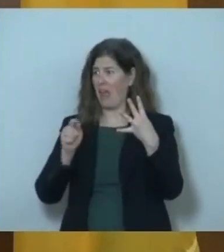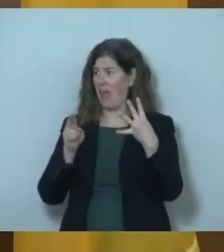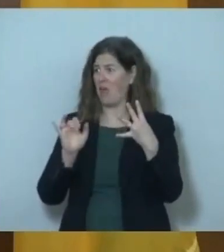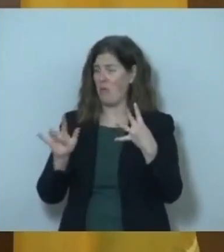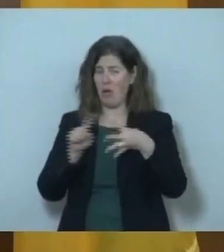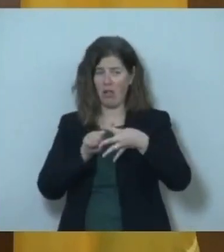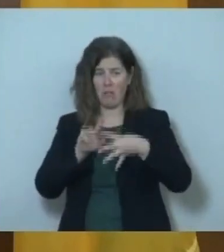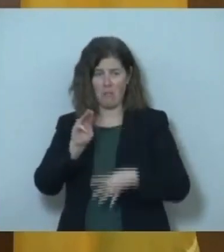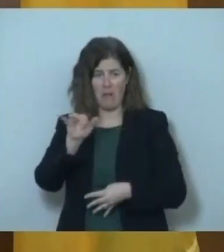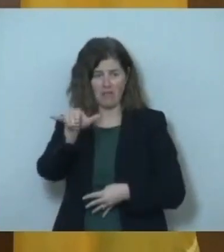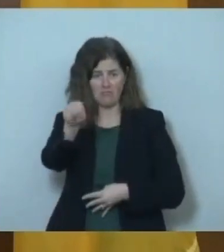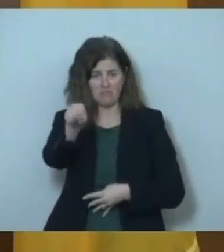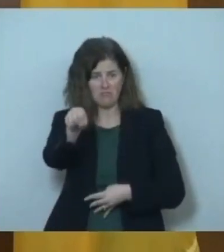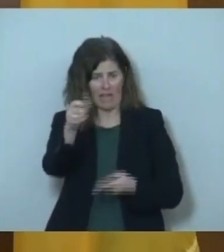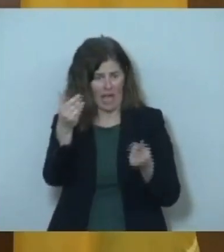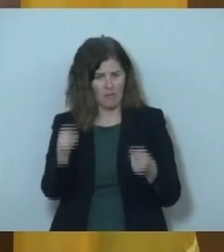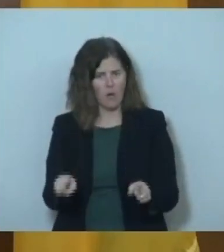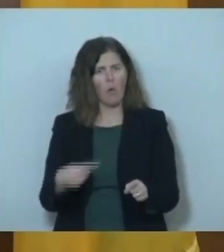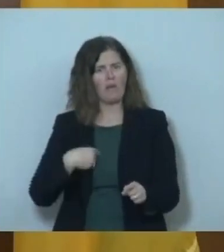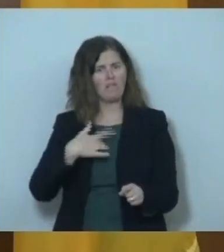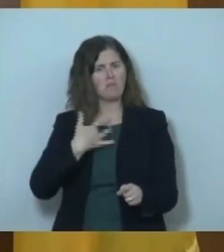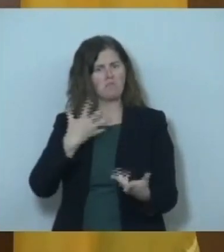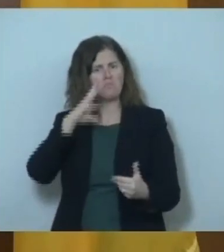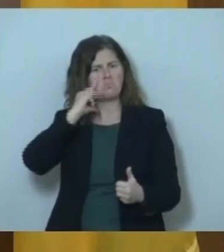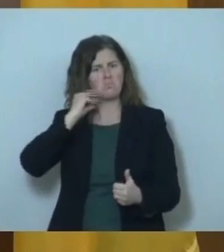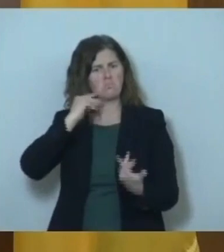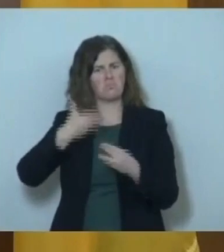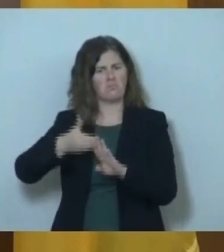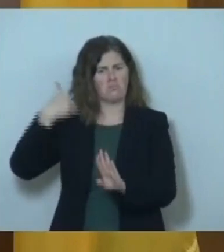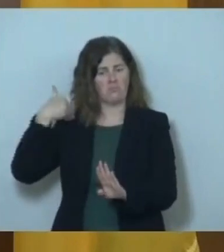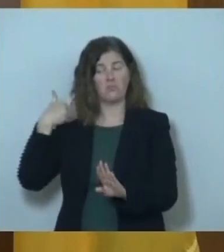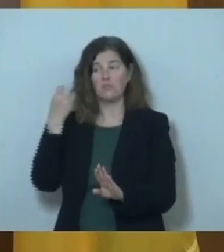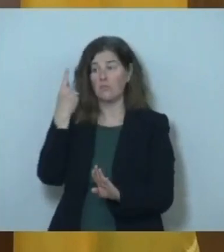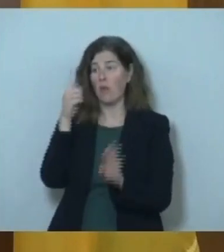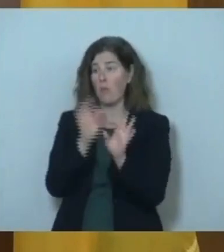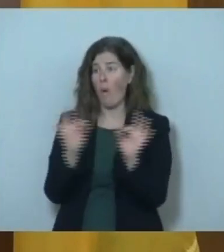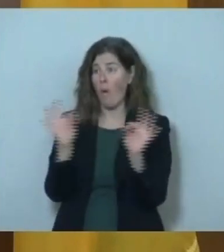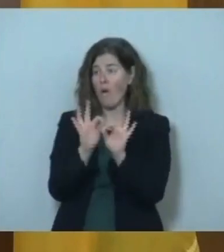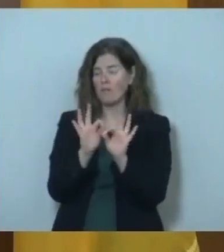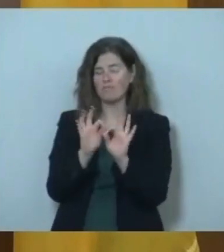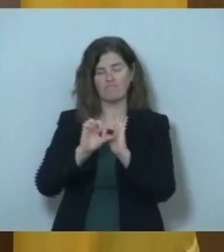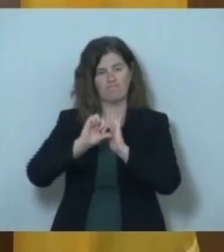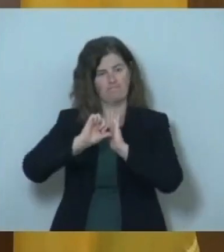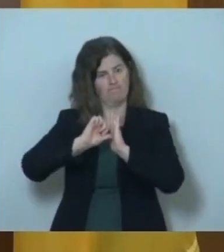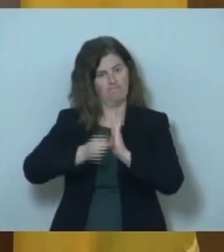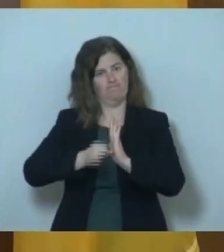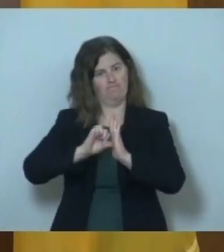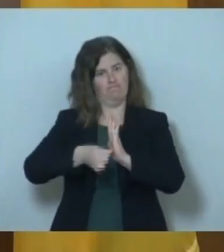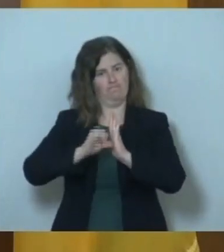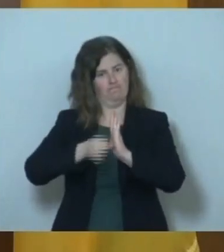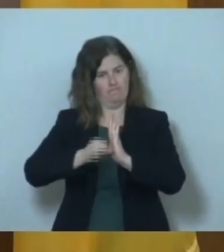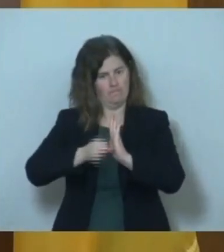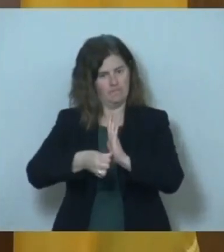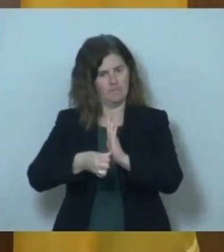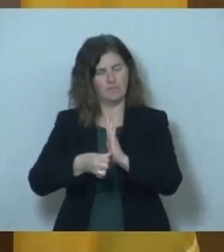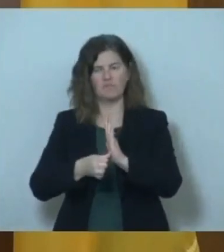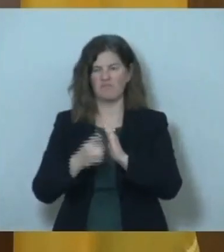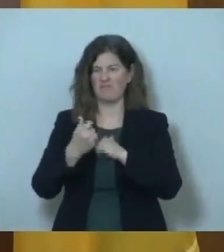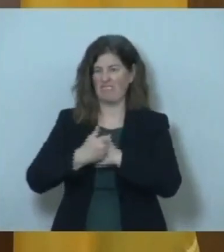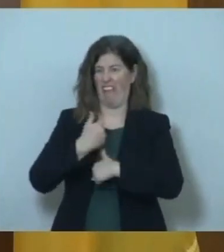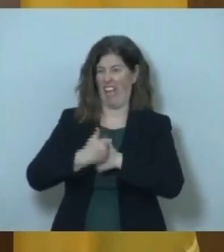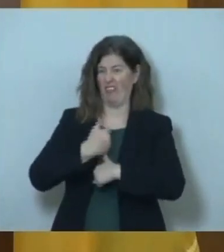range. And so we think that we're through the peak. Now, the key here is, and this is the